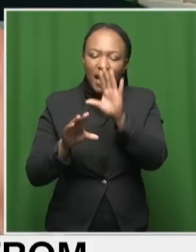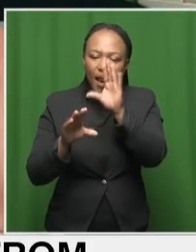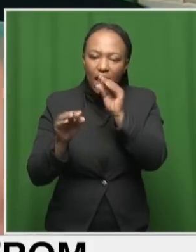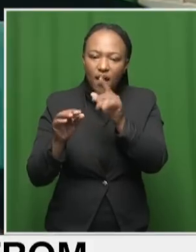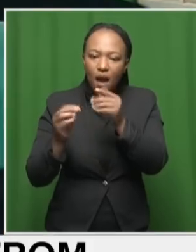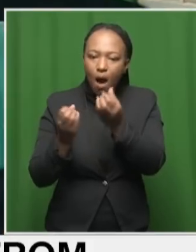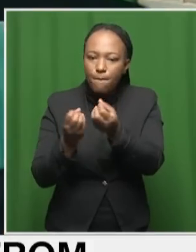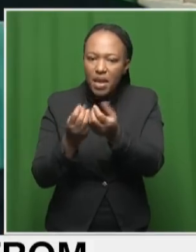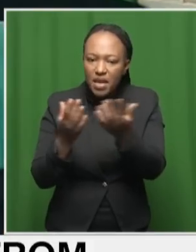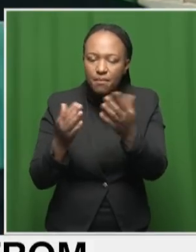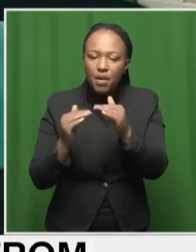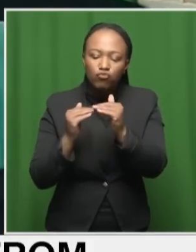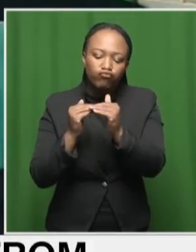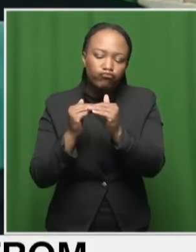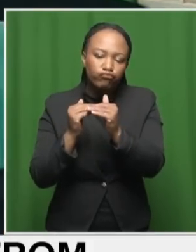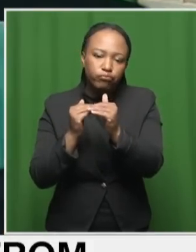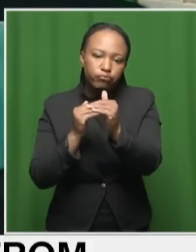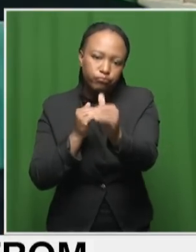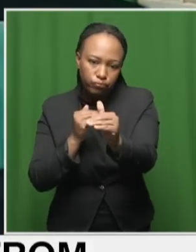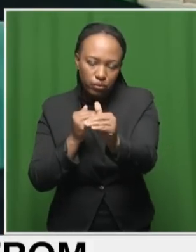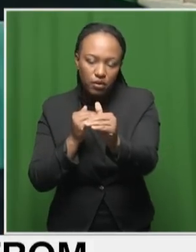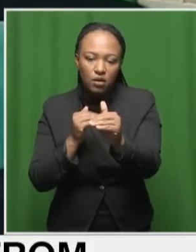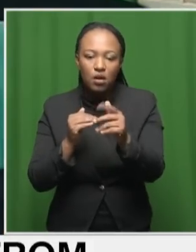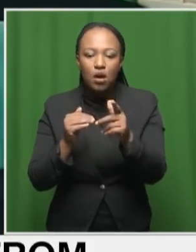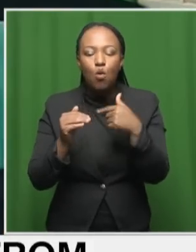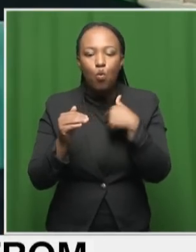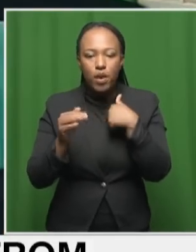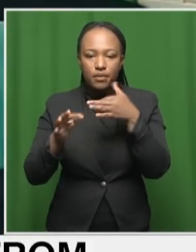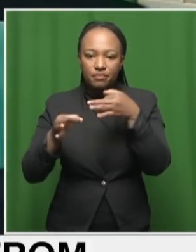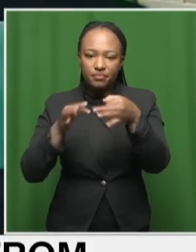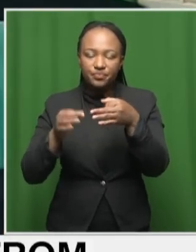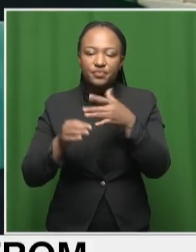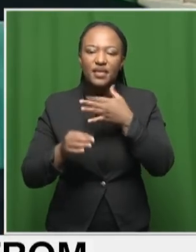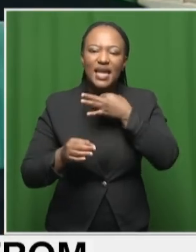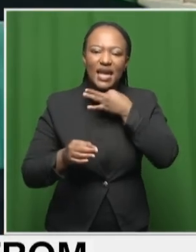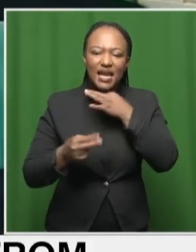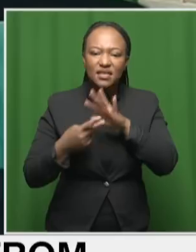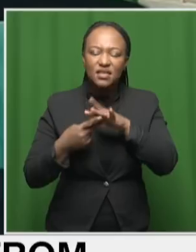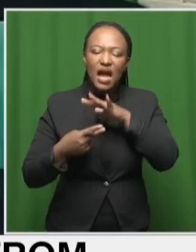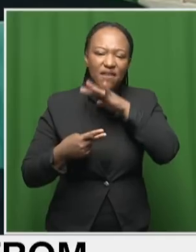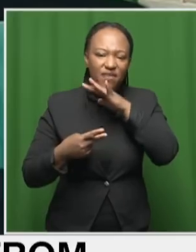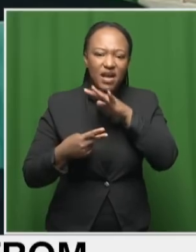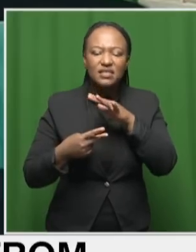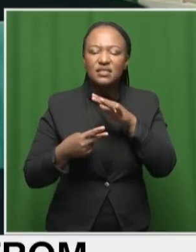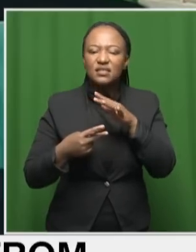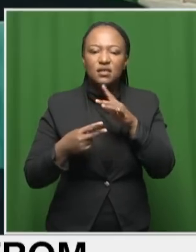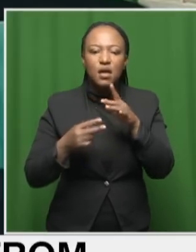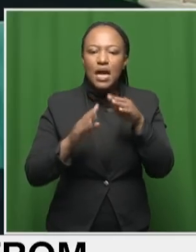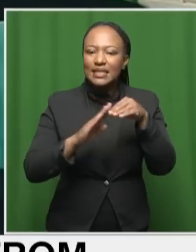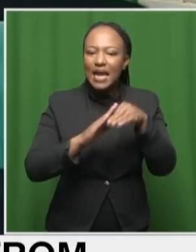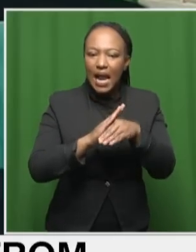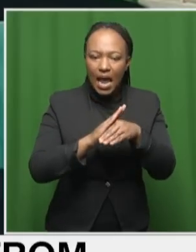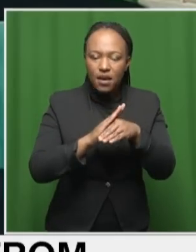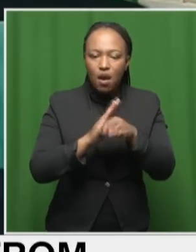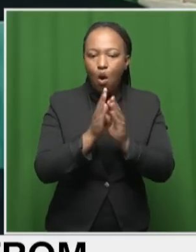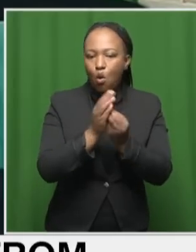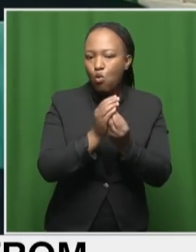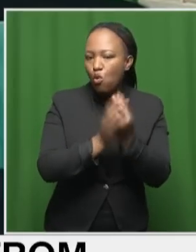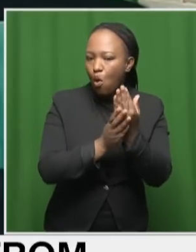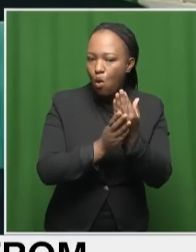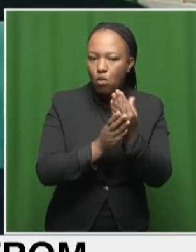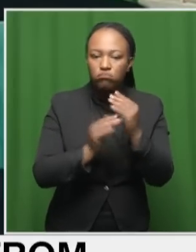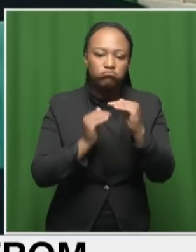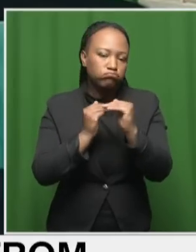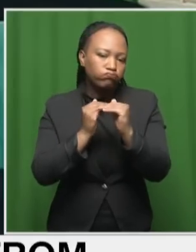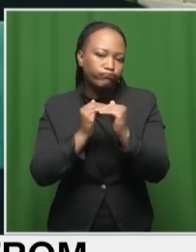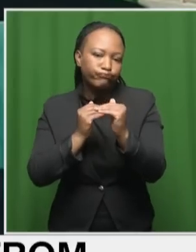it's a real trend. So the way we would describe it is that English and Afrikaans schools did not decline, and they did not go up. They basically